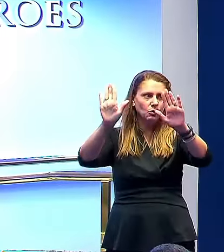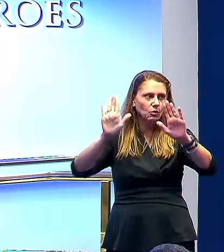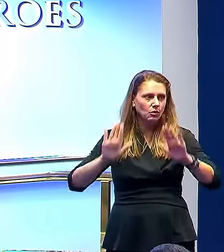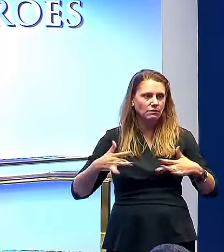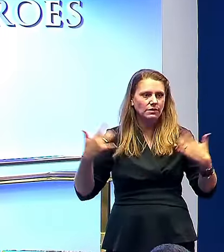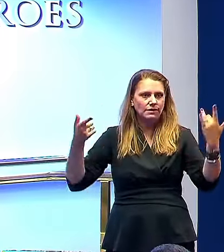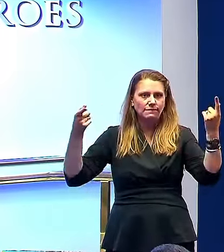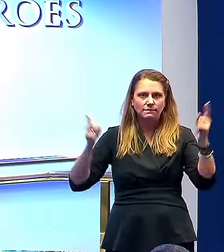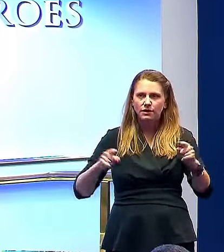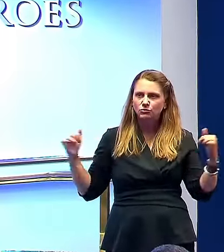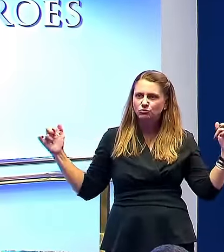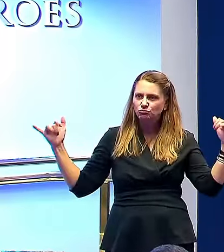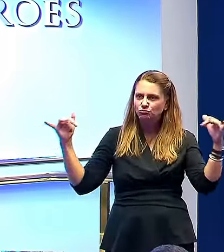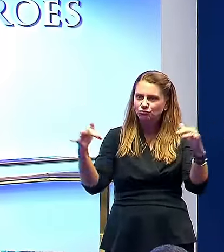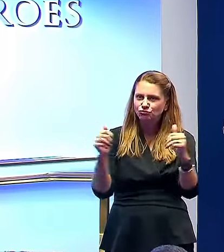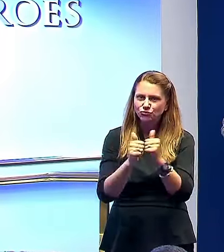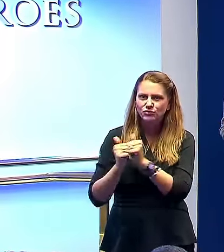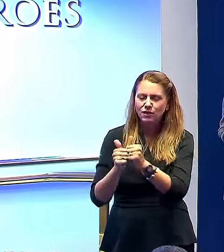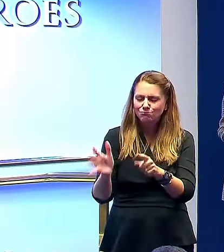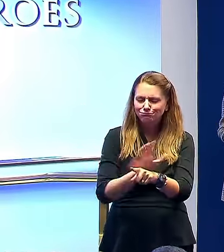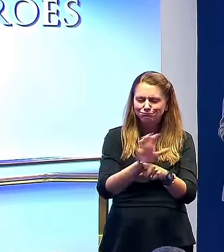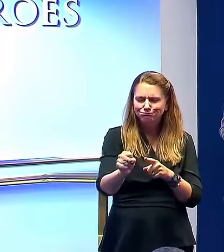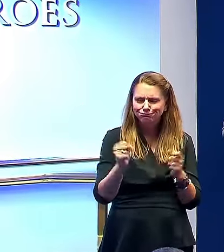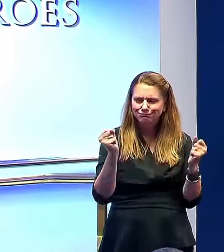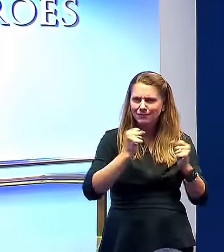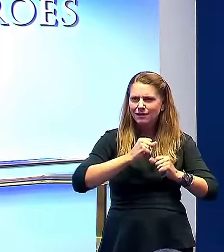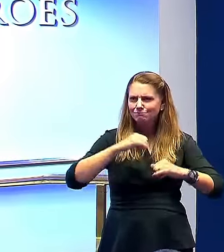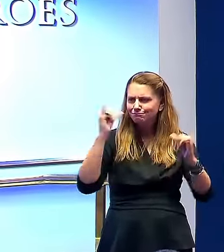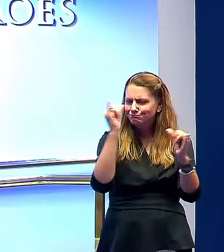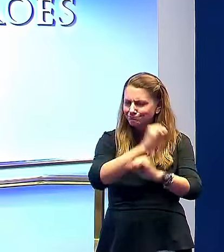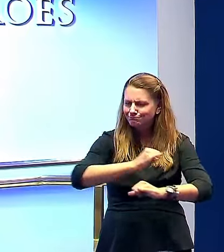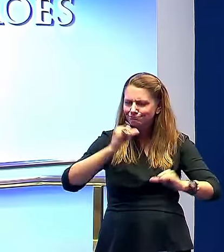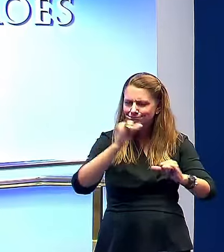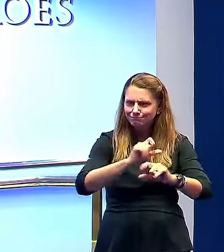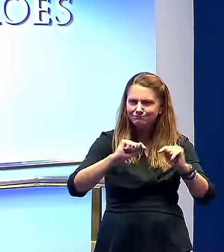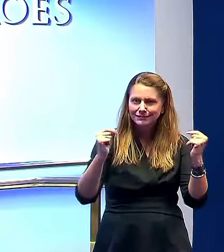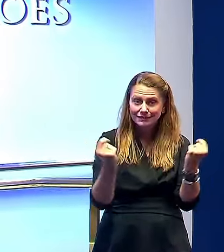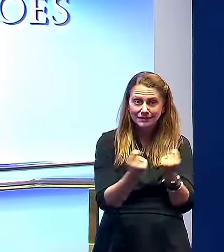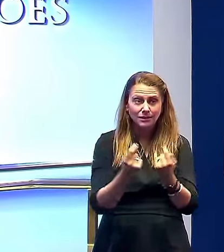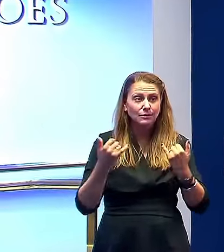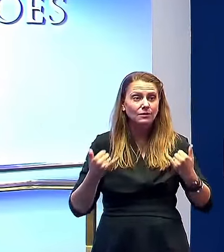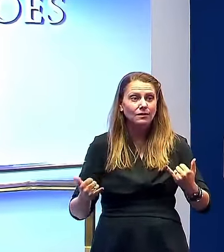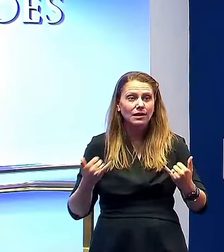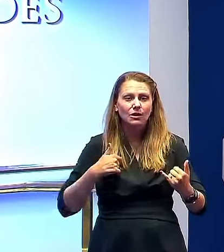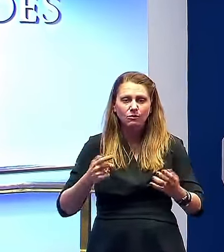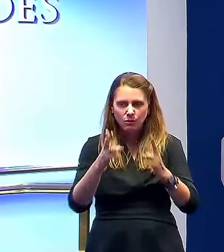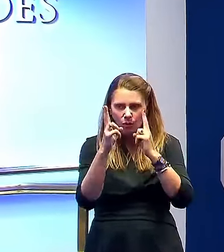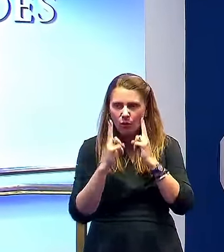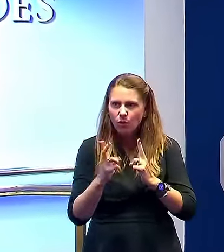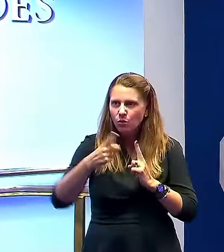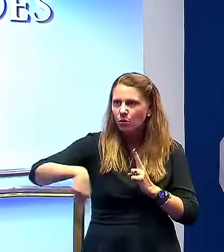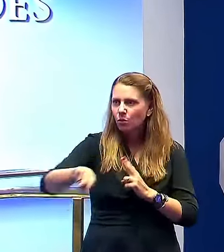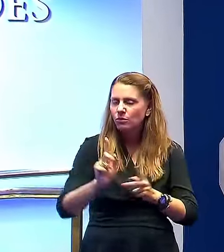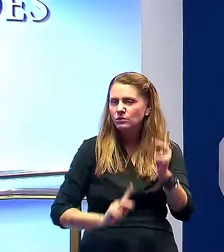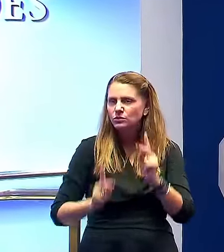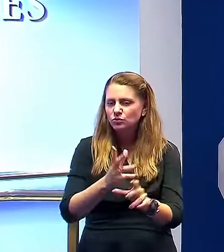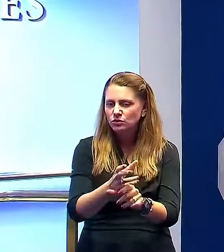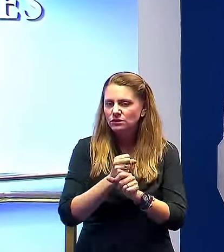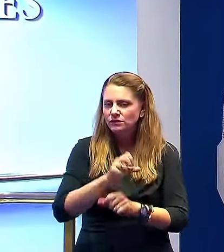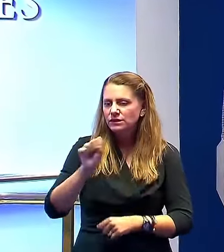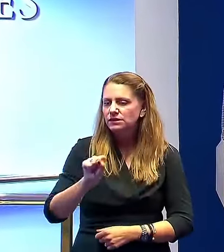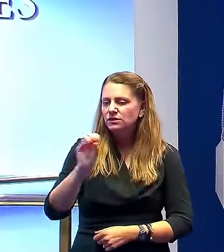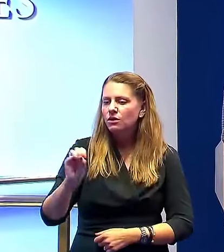teammates. It's my pleasure to welcome you here and to honor the recipients of the Spirit of Hope Award.